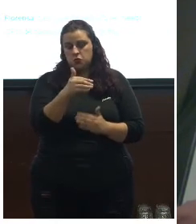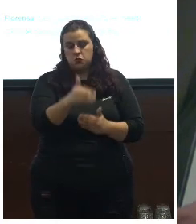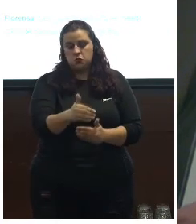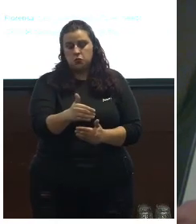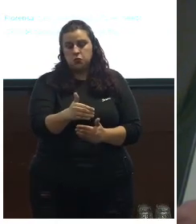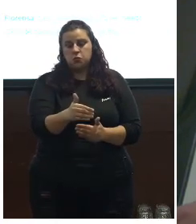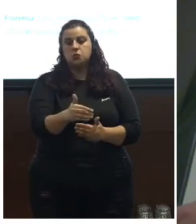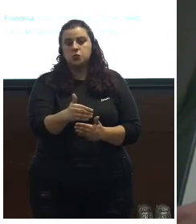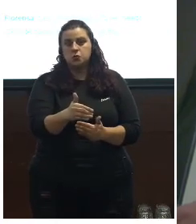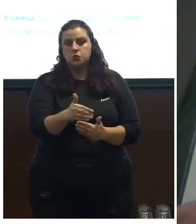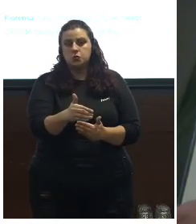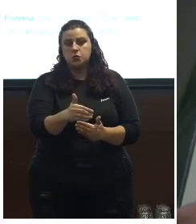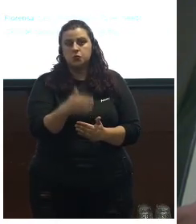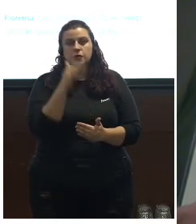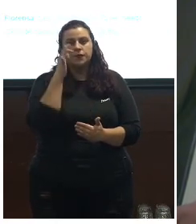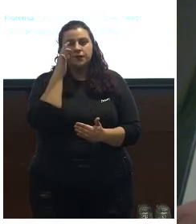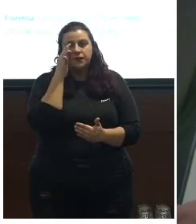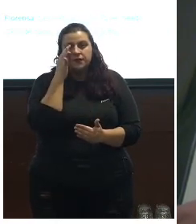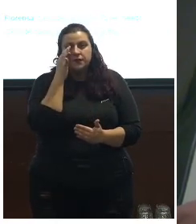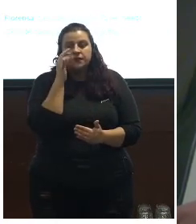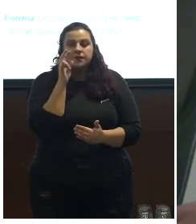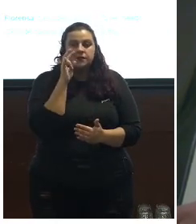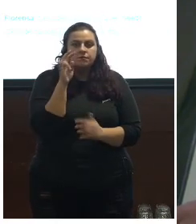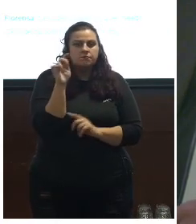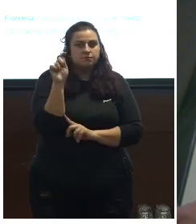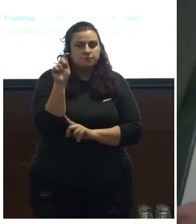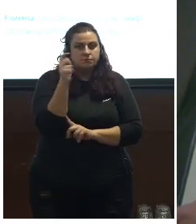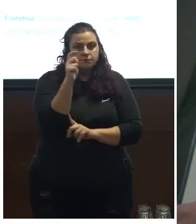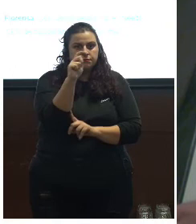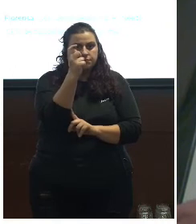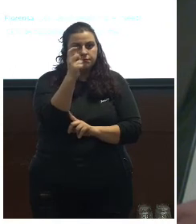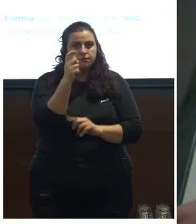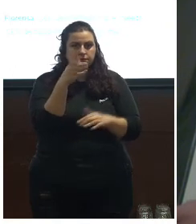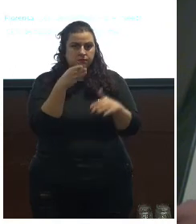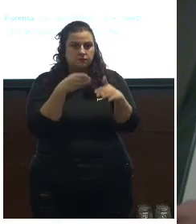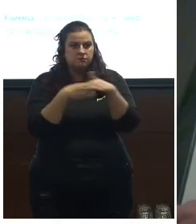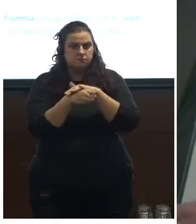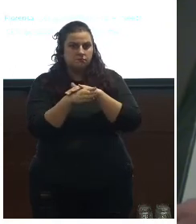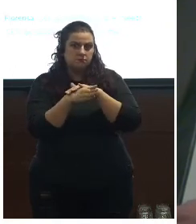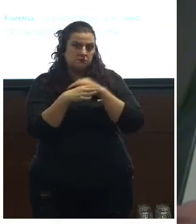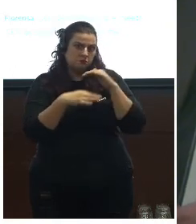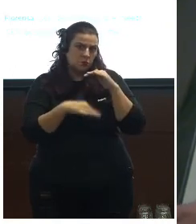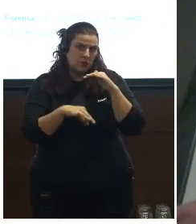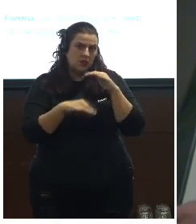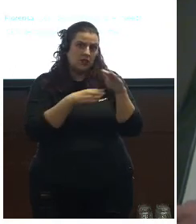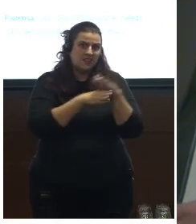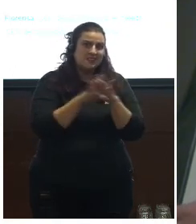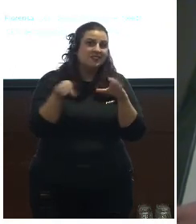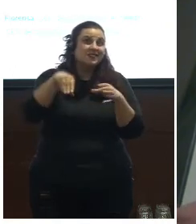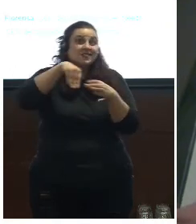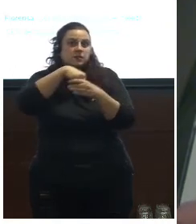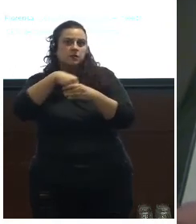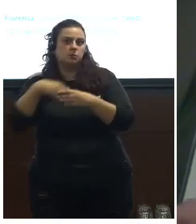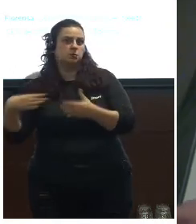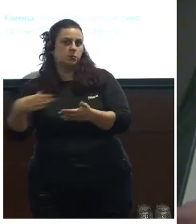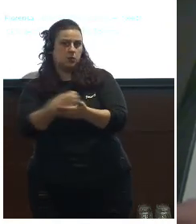make really accessible tourism inclusive for everyone. I know perfectly the costs